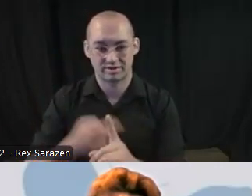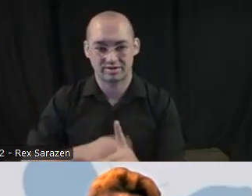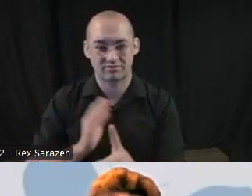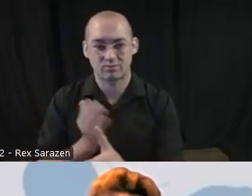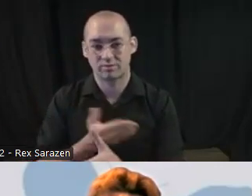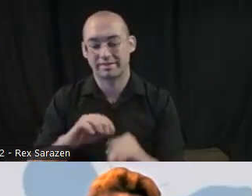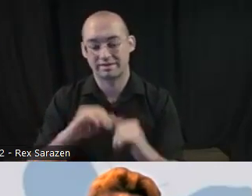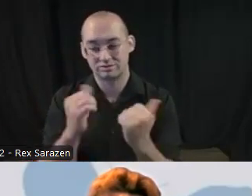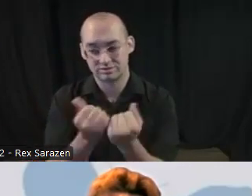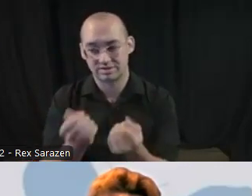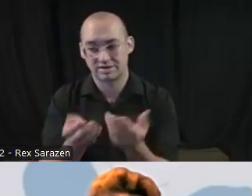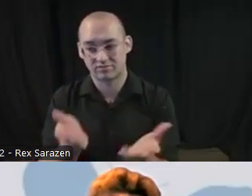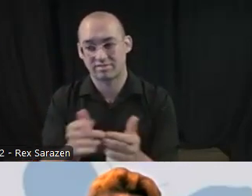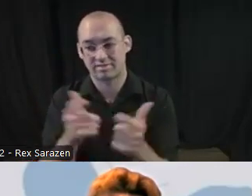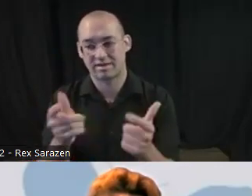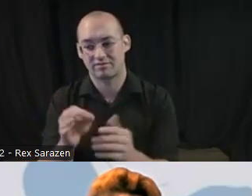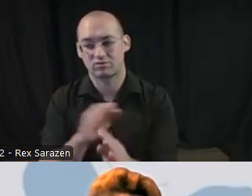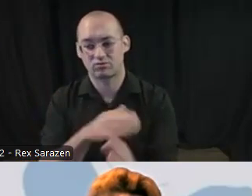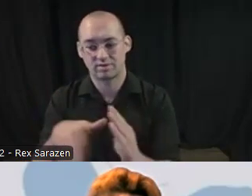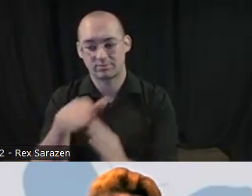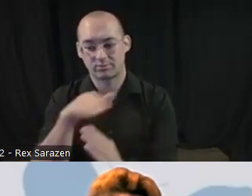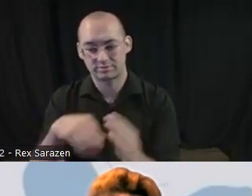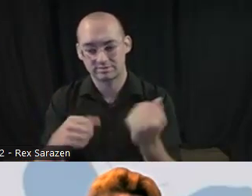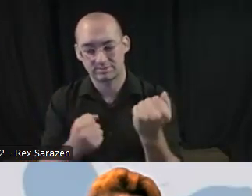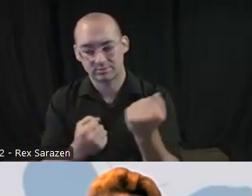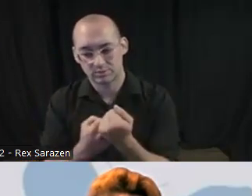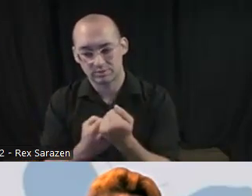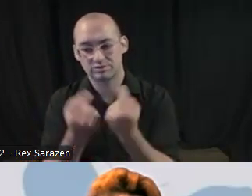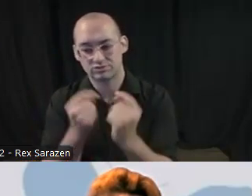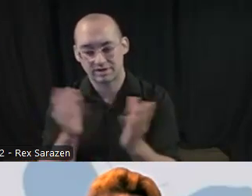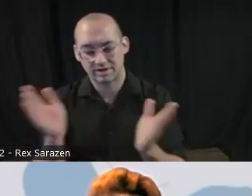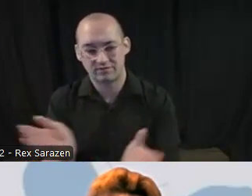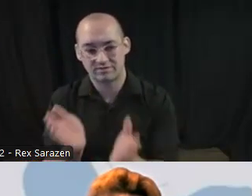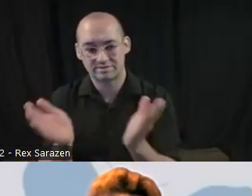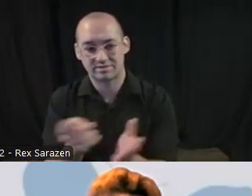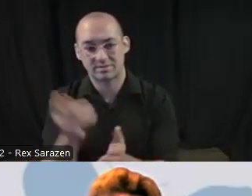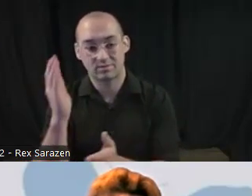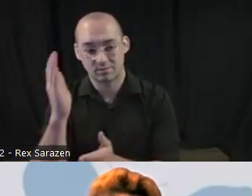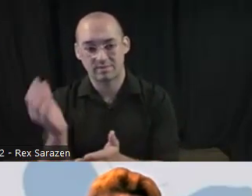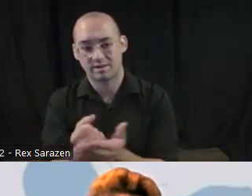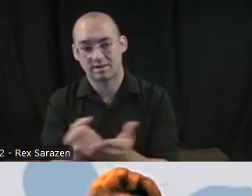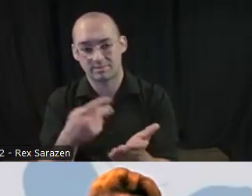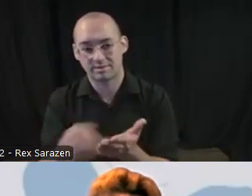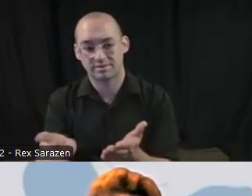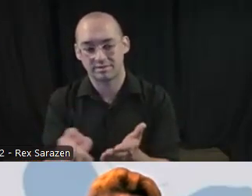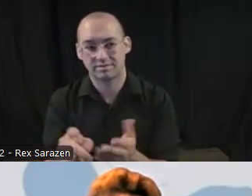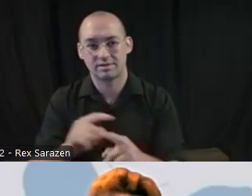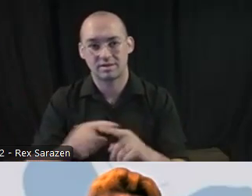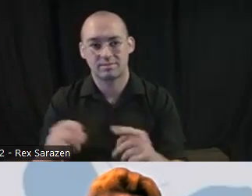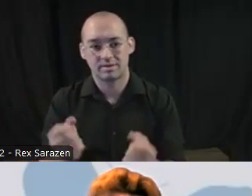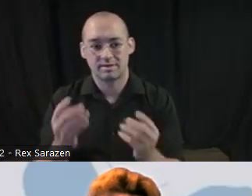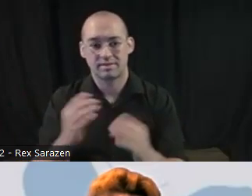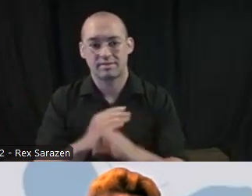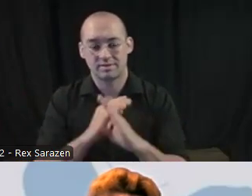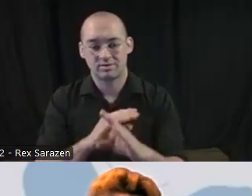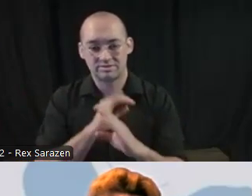lot of the quote unquote wraparound supports, trying to convince them they will get paid, you will get paid. But a lot of the barriers are they